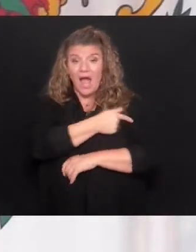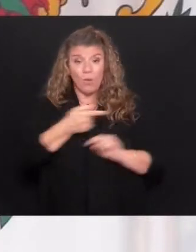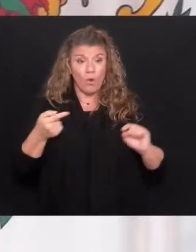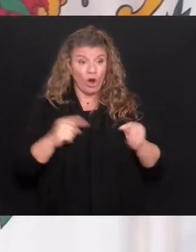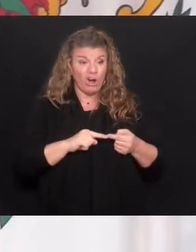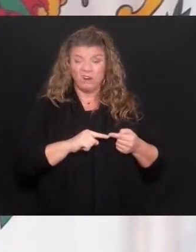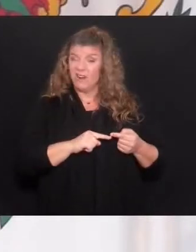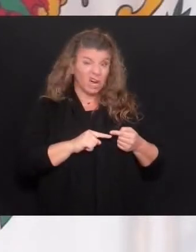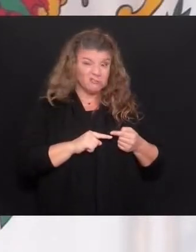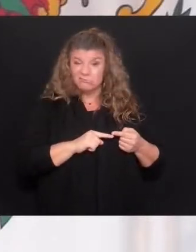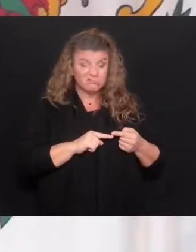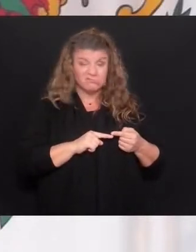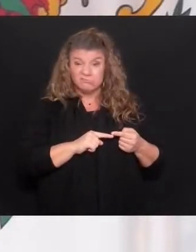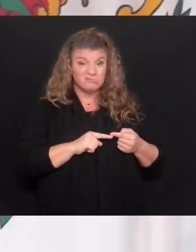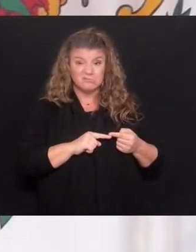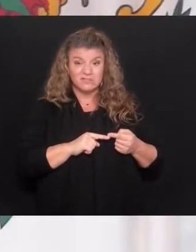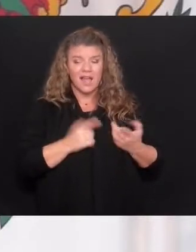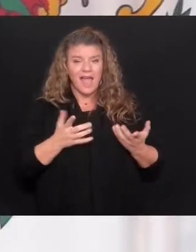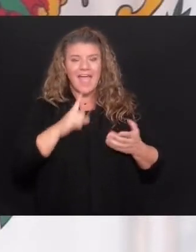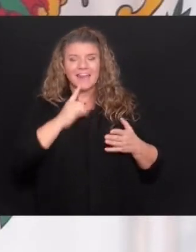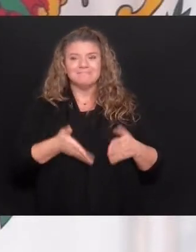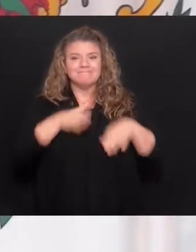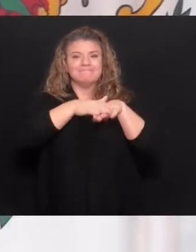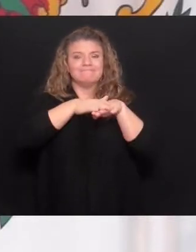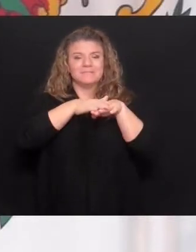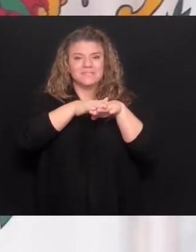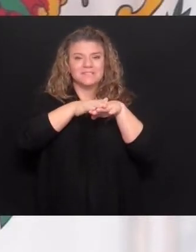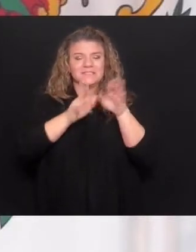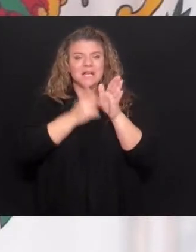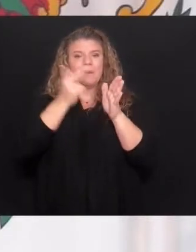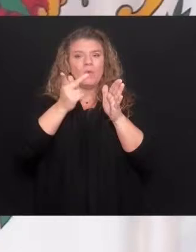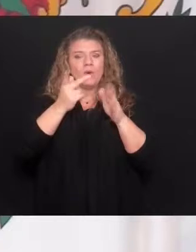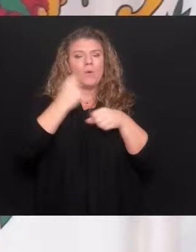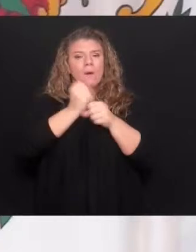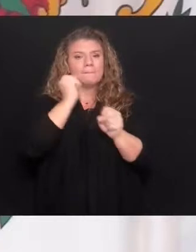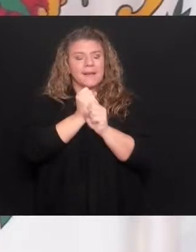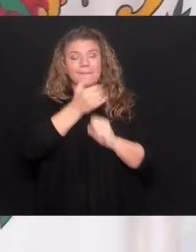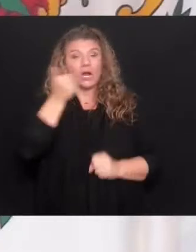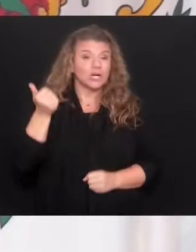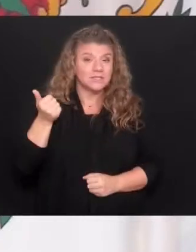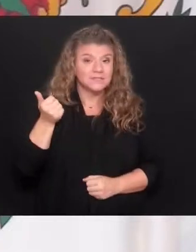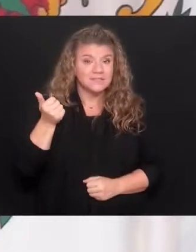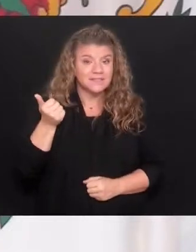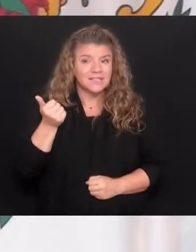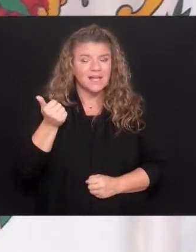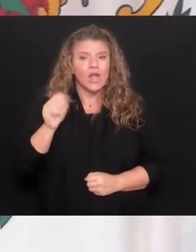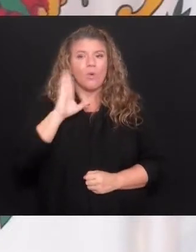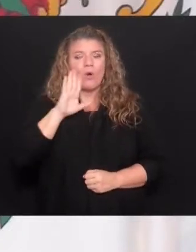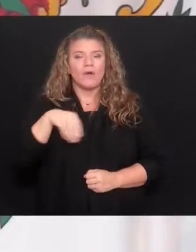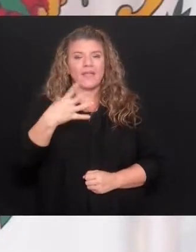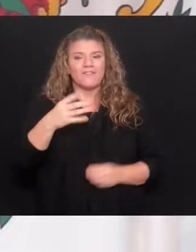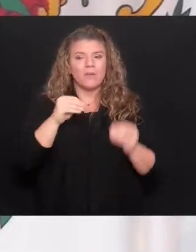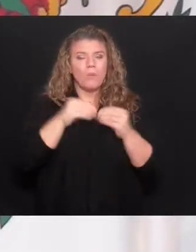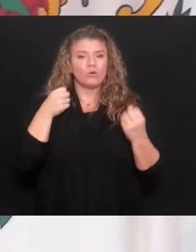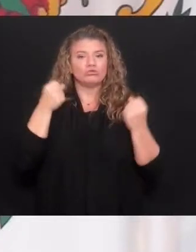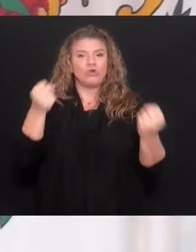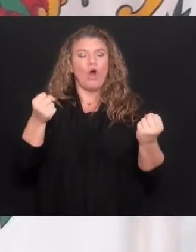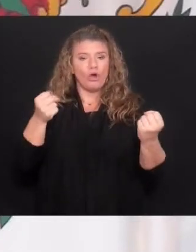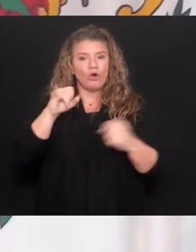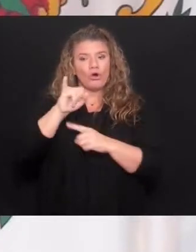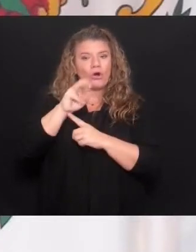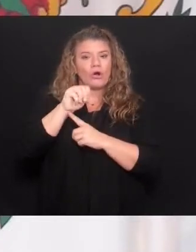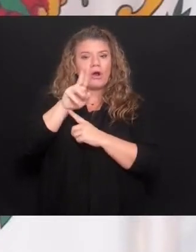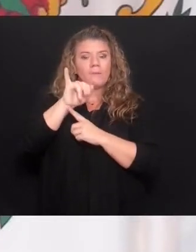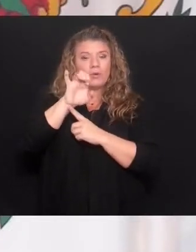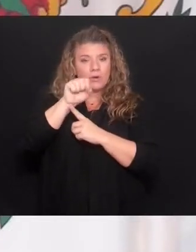hurt. And absolutely on top of that, it will make it better. It will give you stronger immunities. And